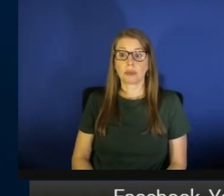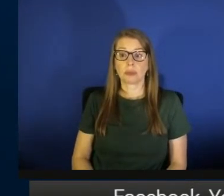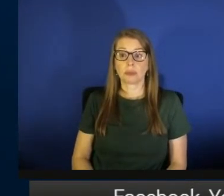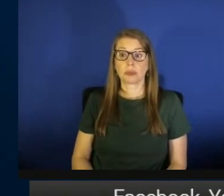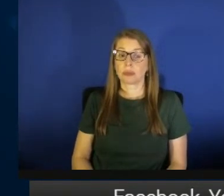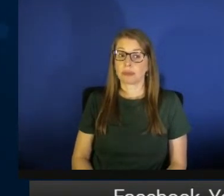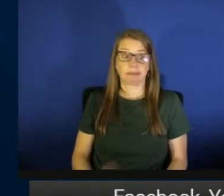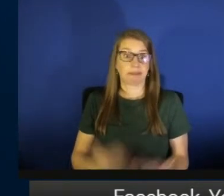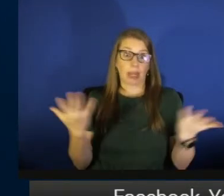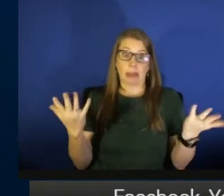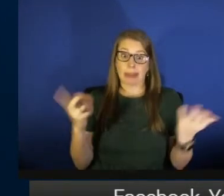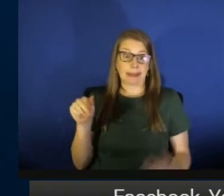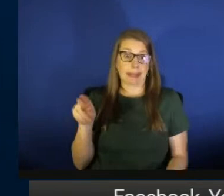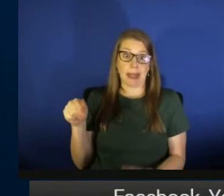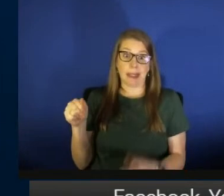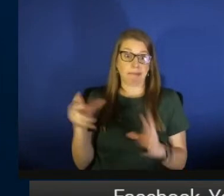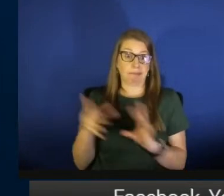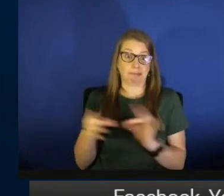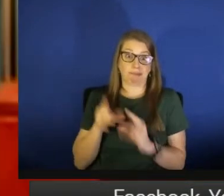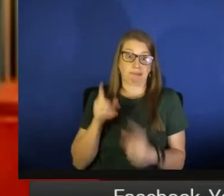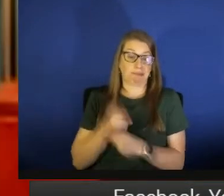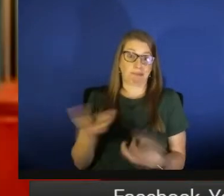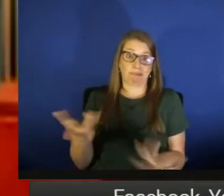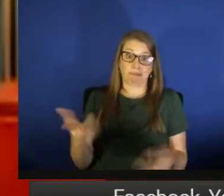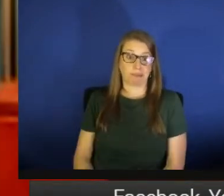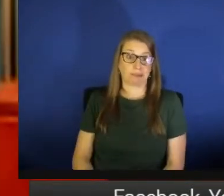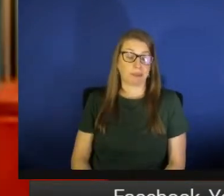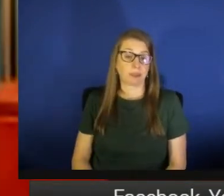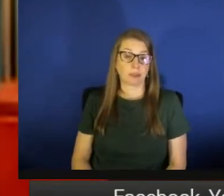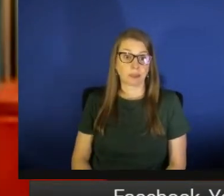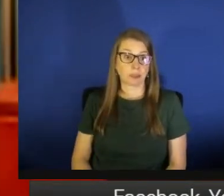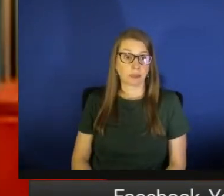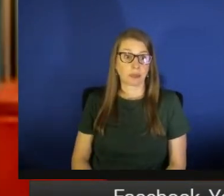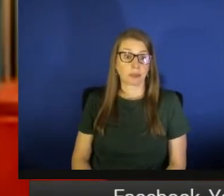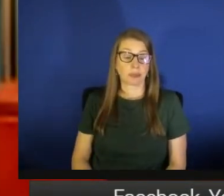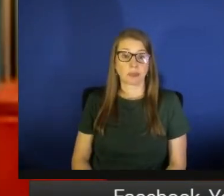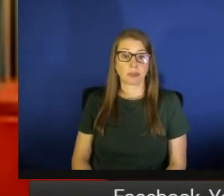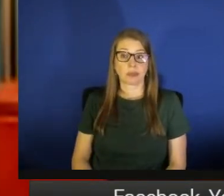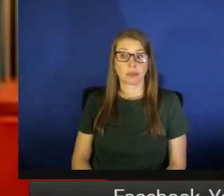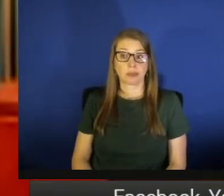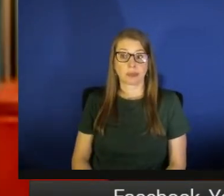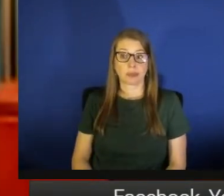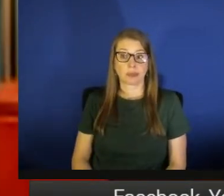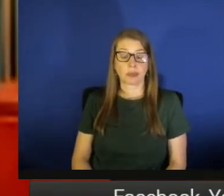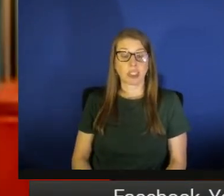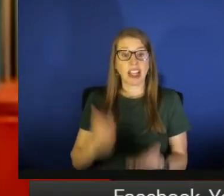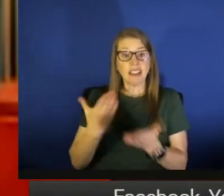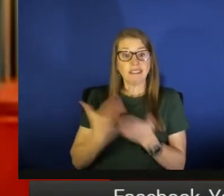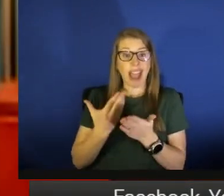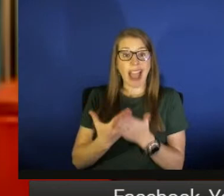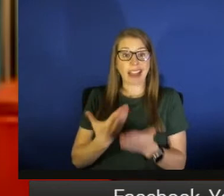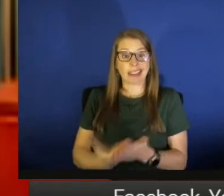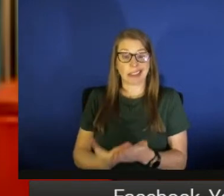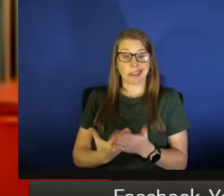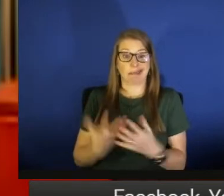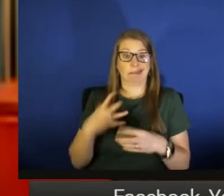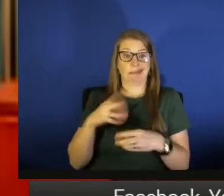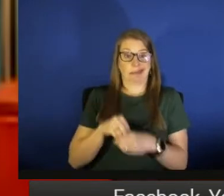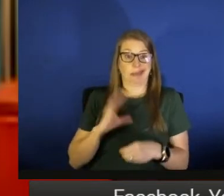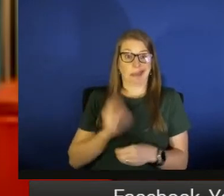Dana said it really well. The facts are what drove our conversations. Now,